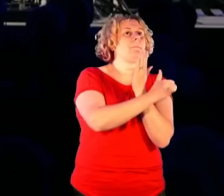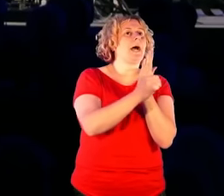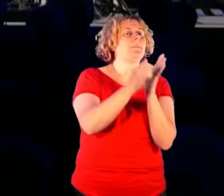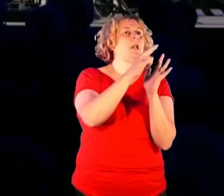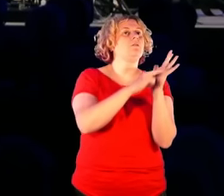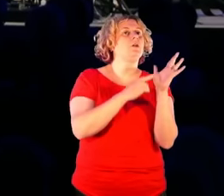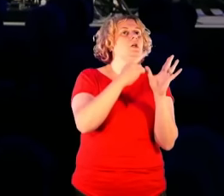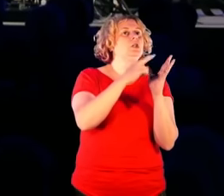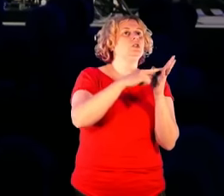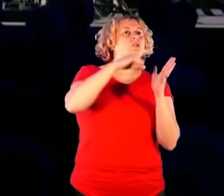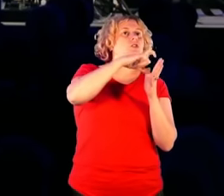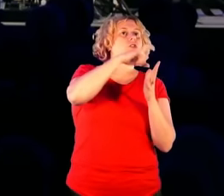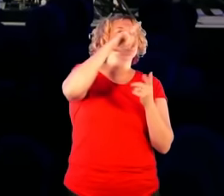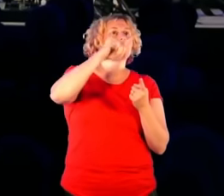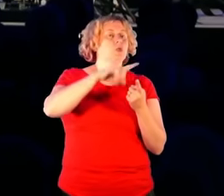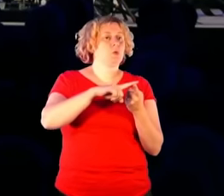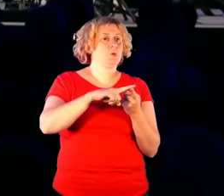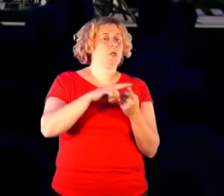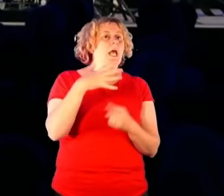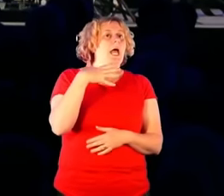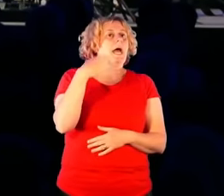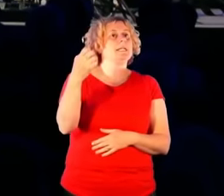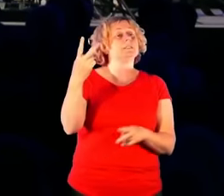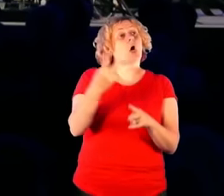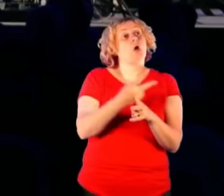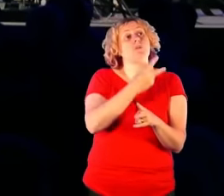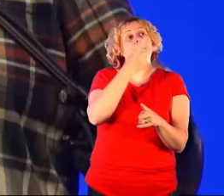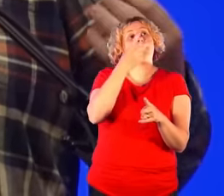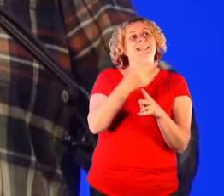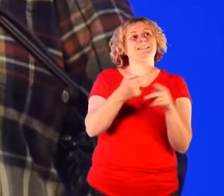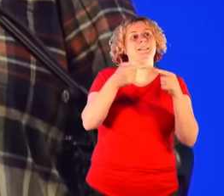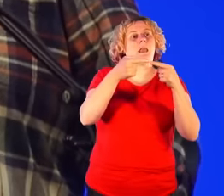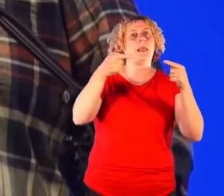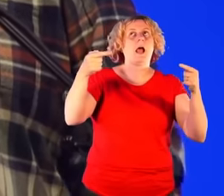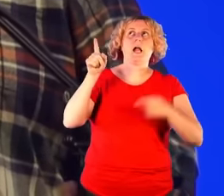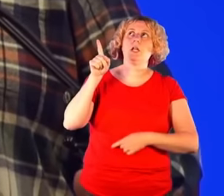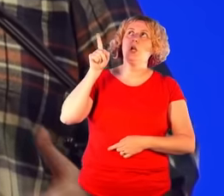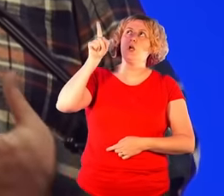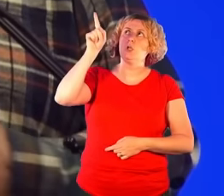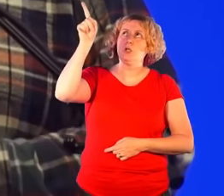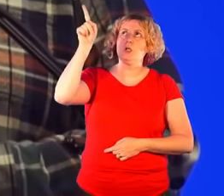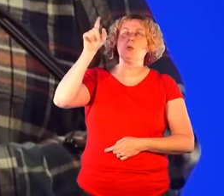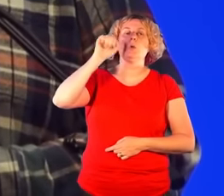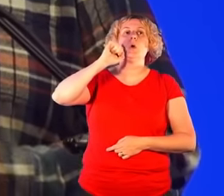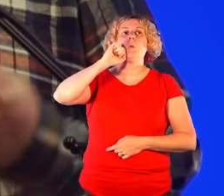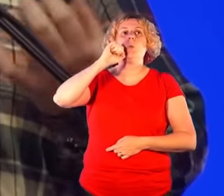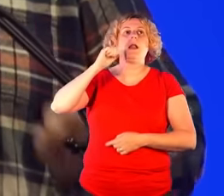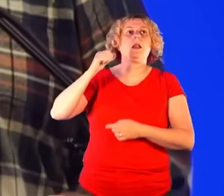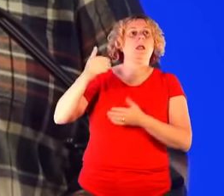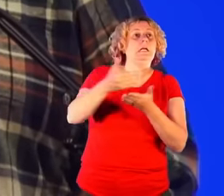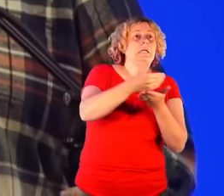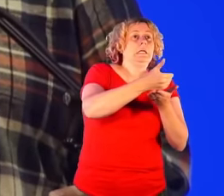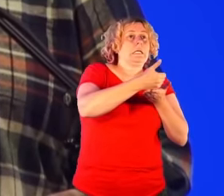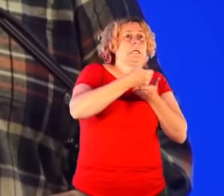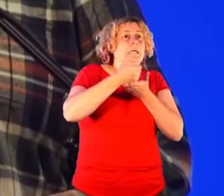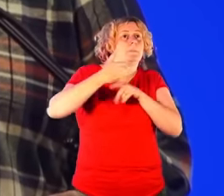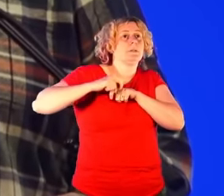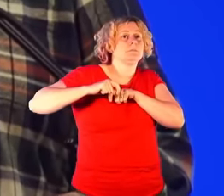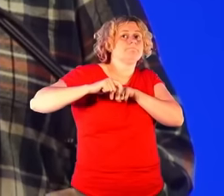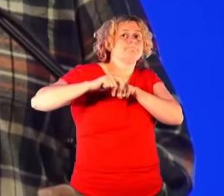has this kind of repeated line, "You will keep us to the end." You know, sometimes it can feel in the Christian life that we're clinging